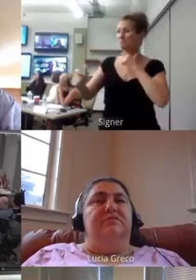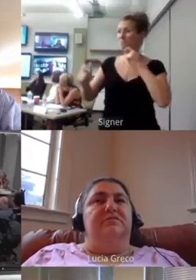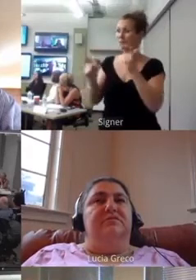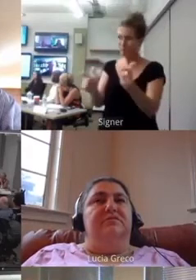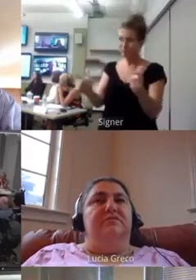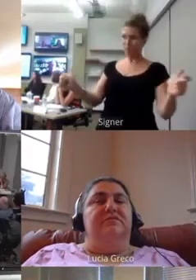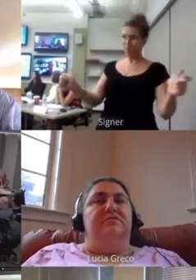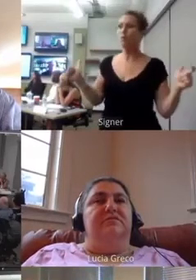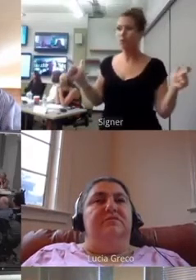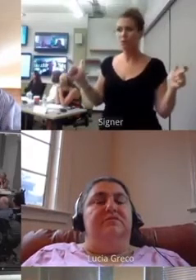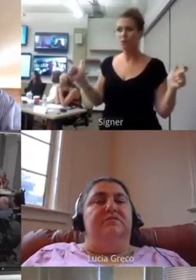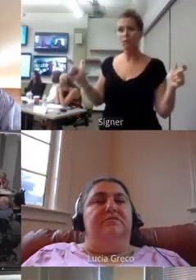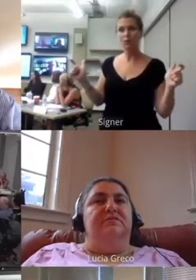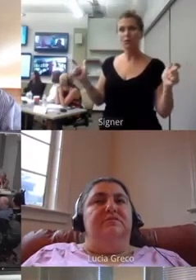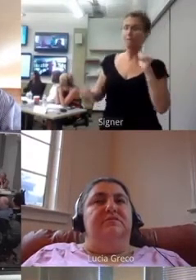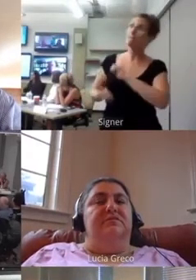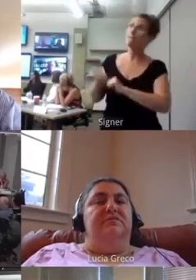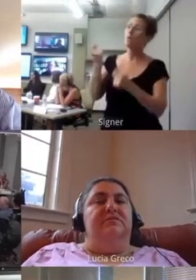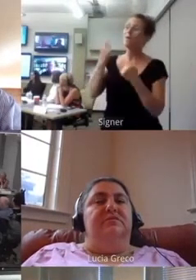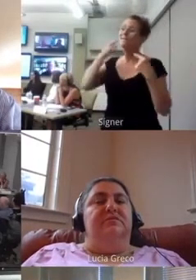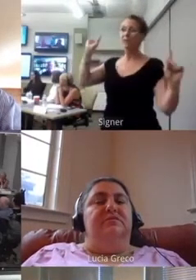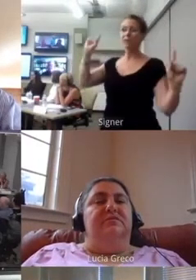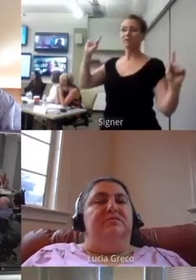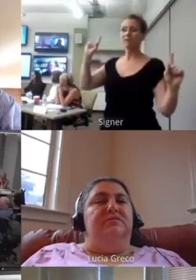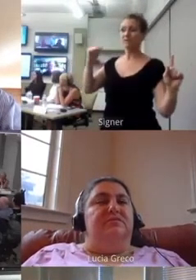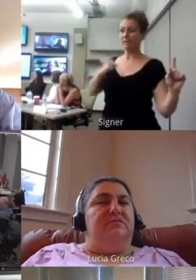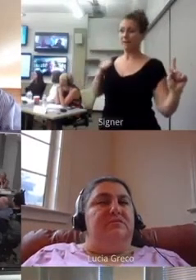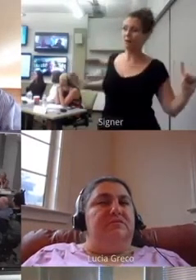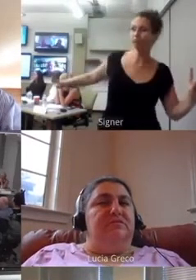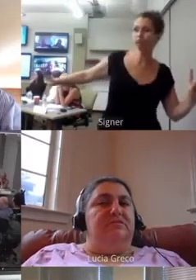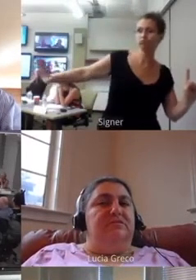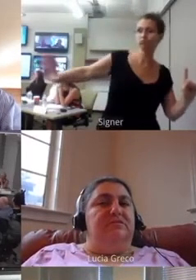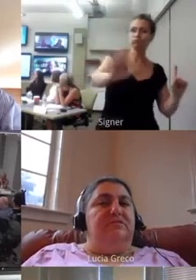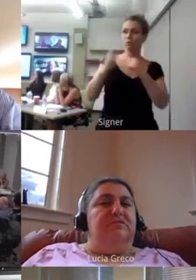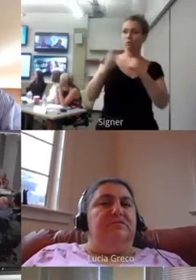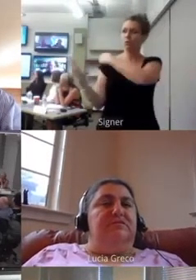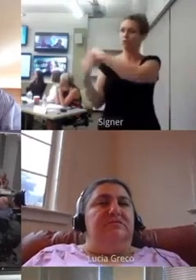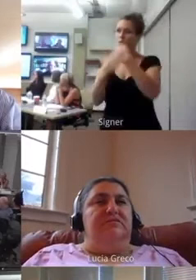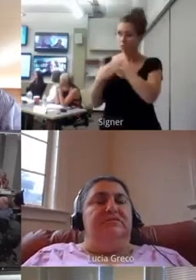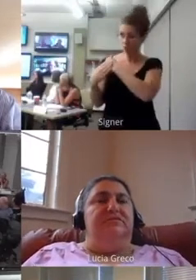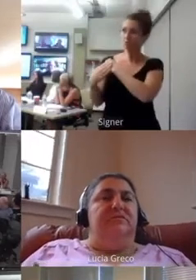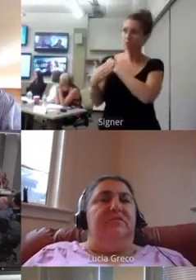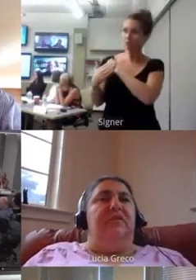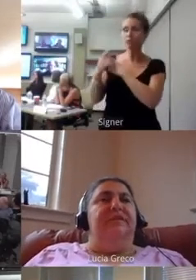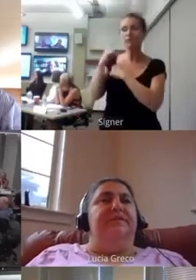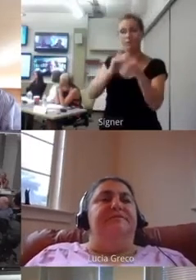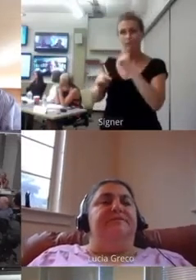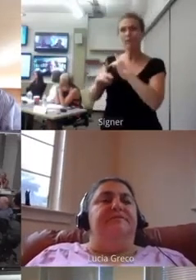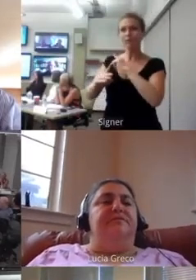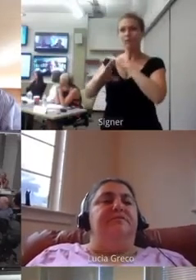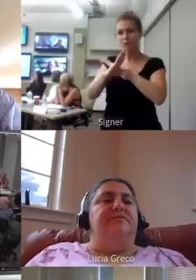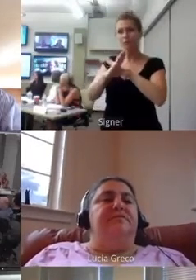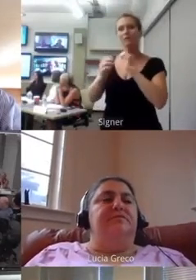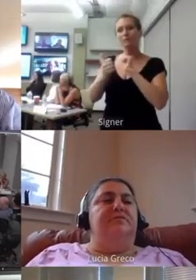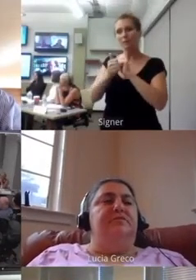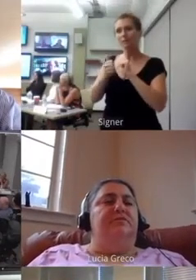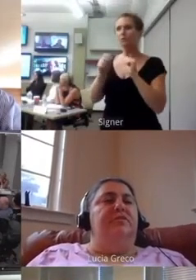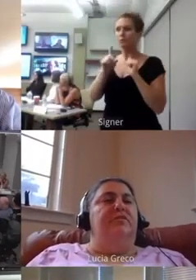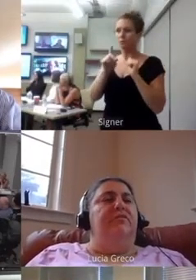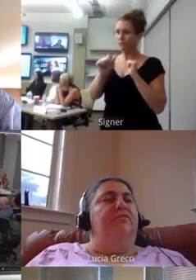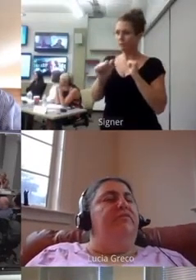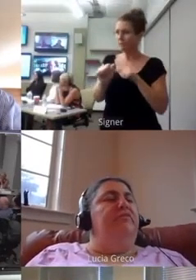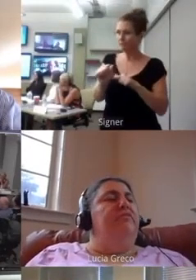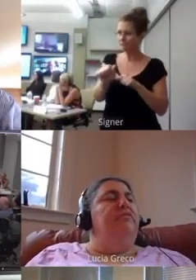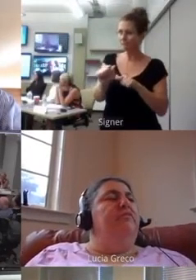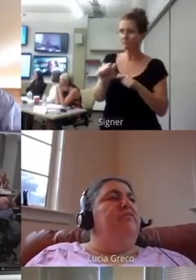ever cross-country consultation on the barriers facing people with disabilities, all to assist the government